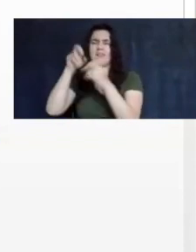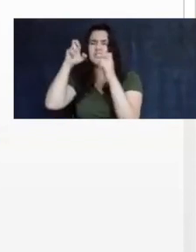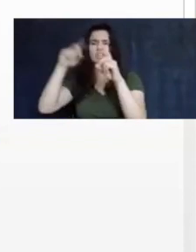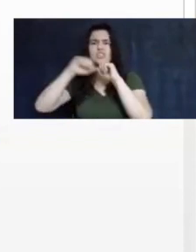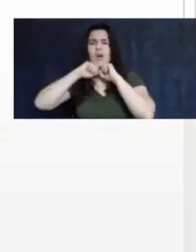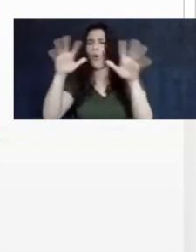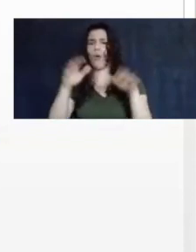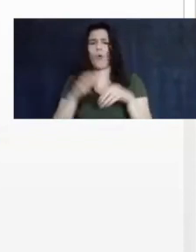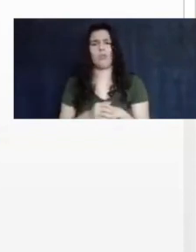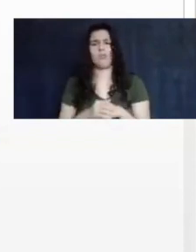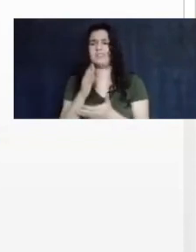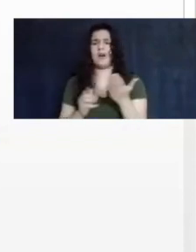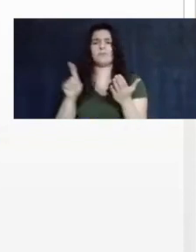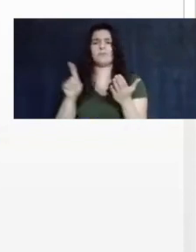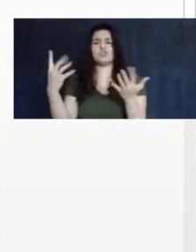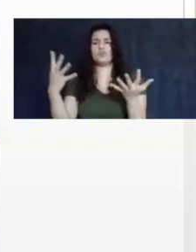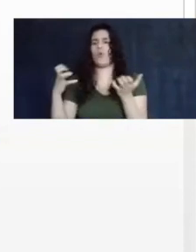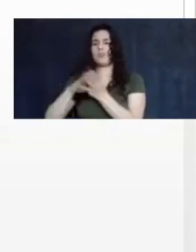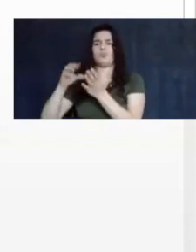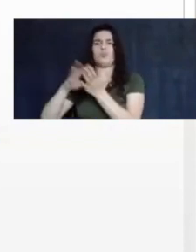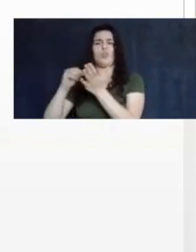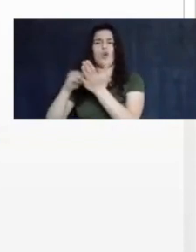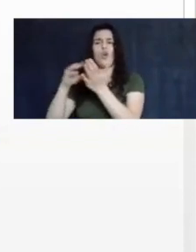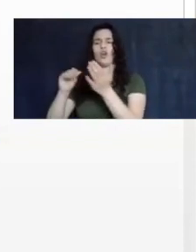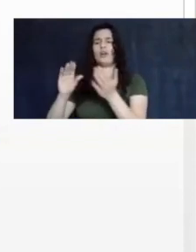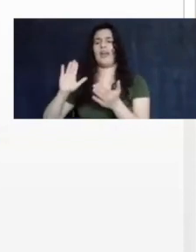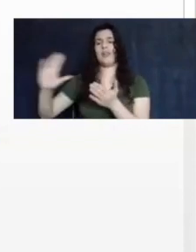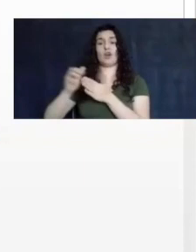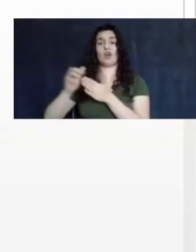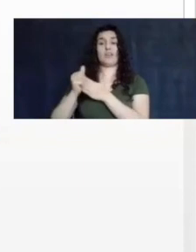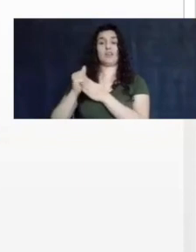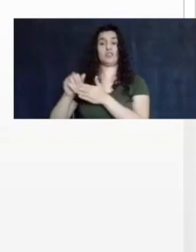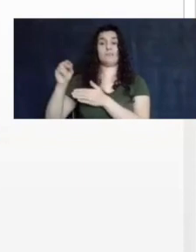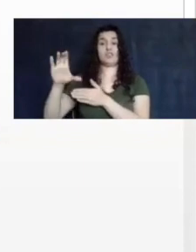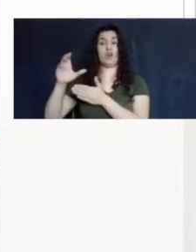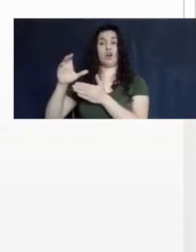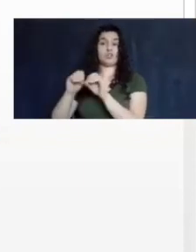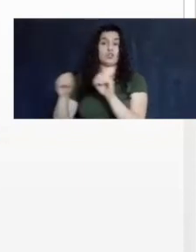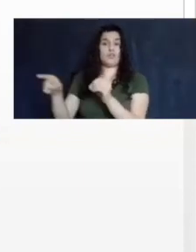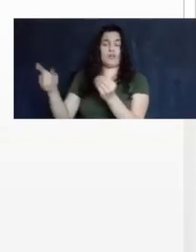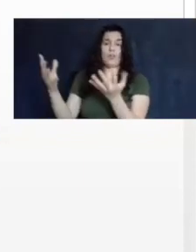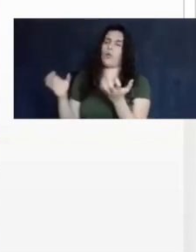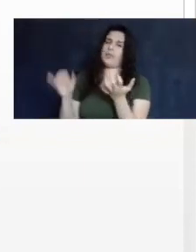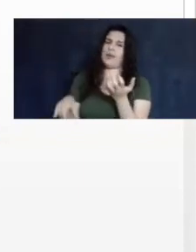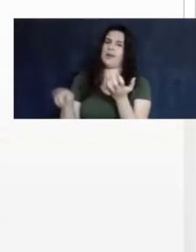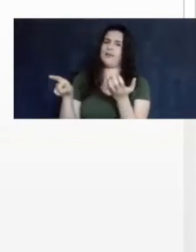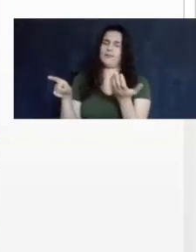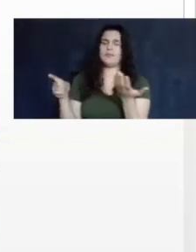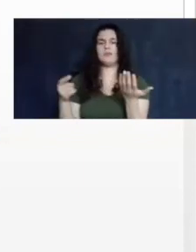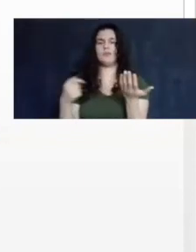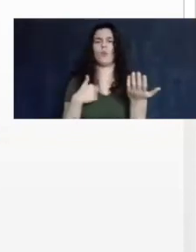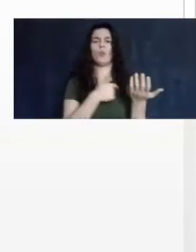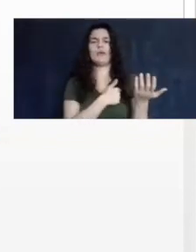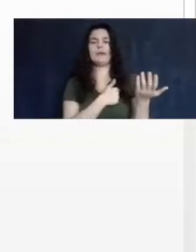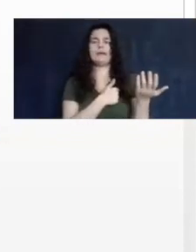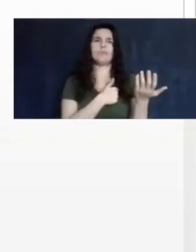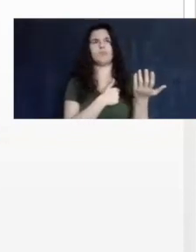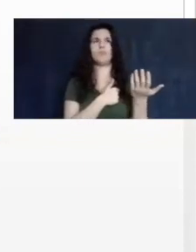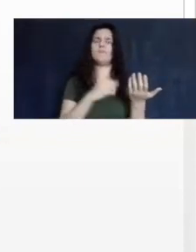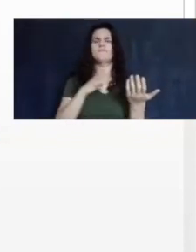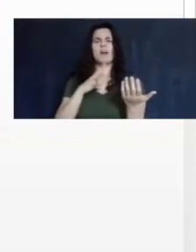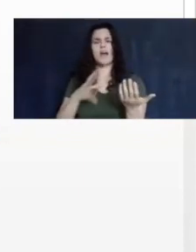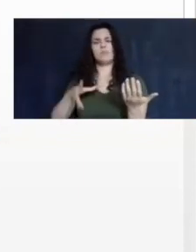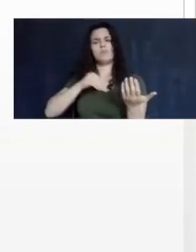education, and a leadership doctoral degree is what they were looking for. We do not, we will admit those